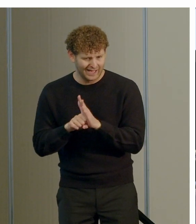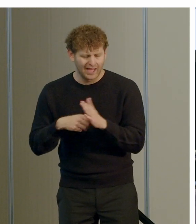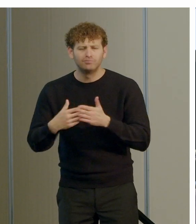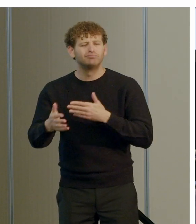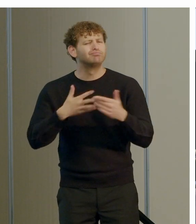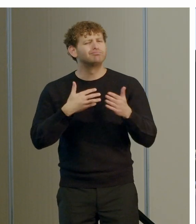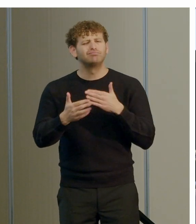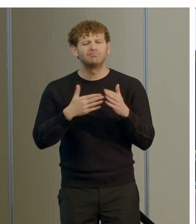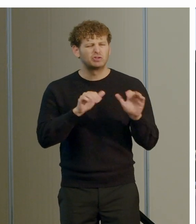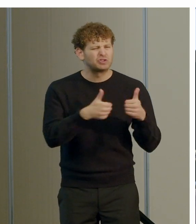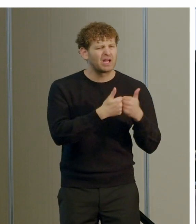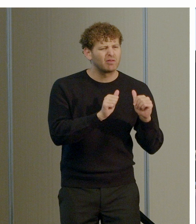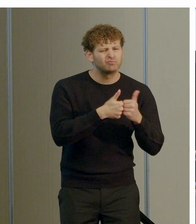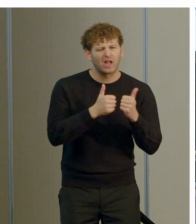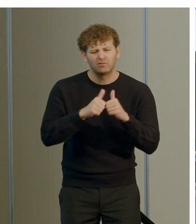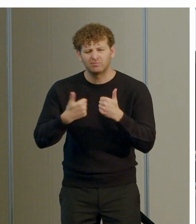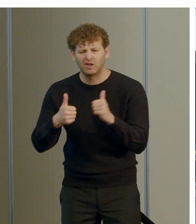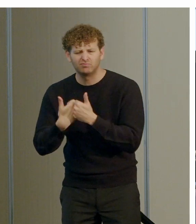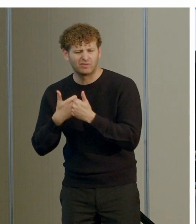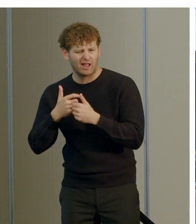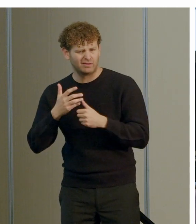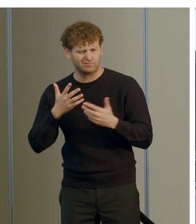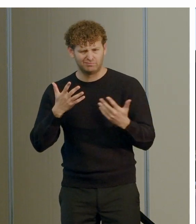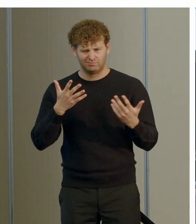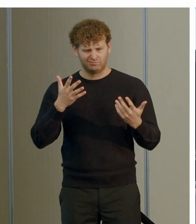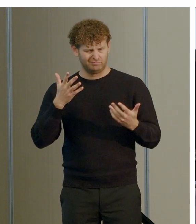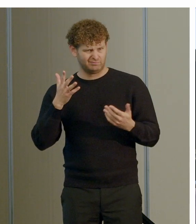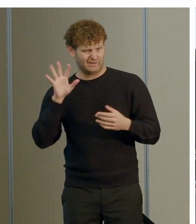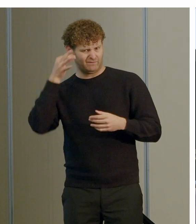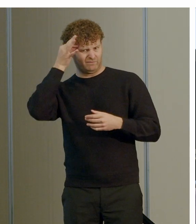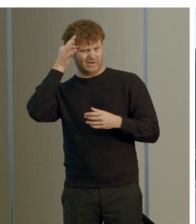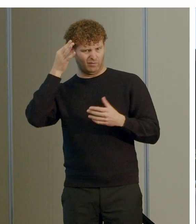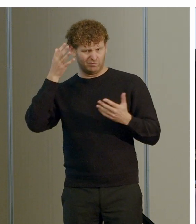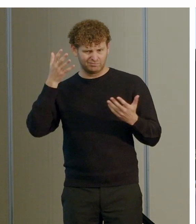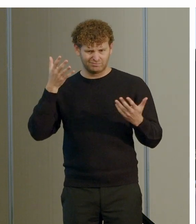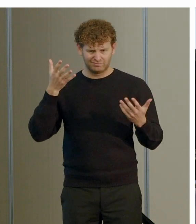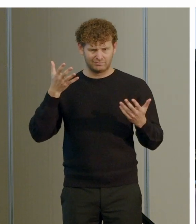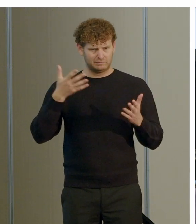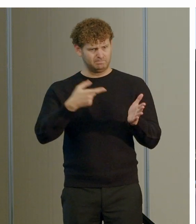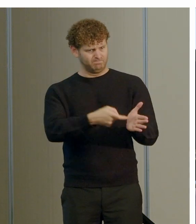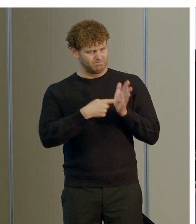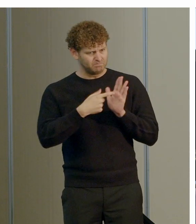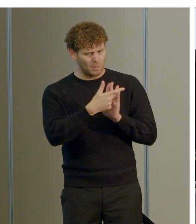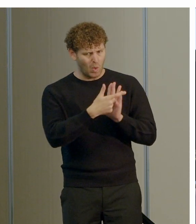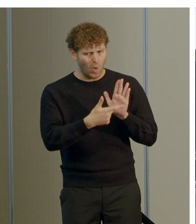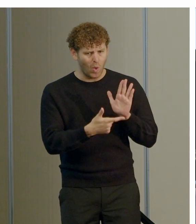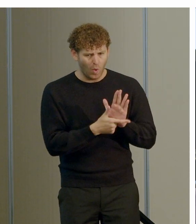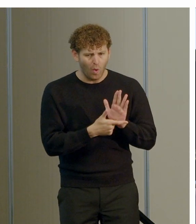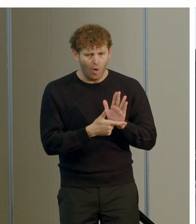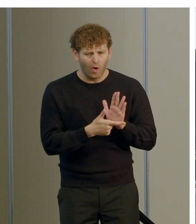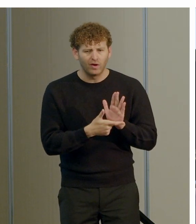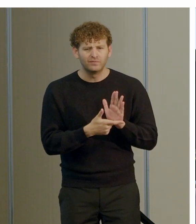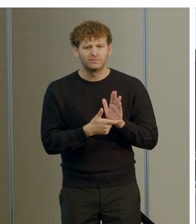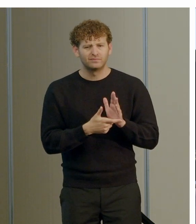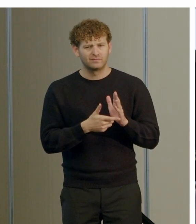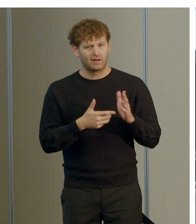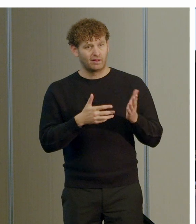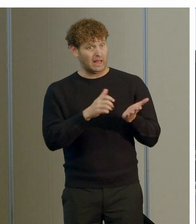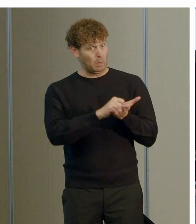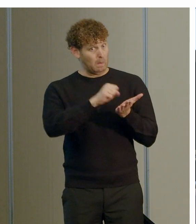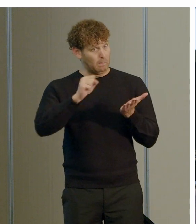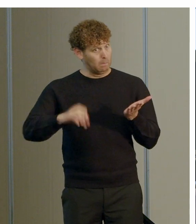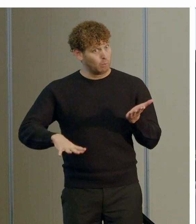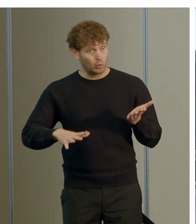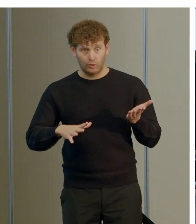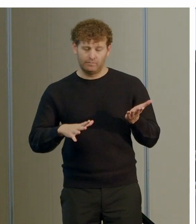this federally mandated law work that has not been repealed, again, repeat that, this